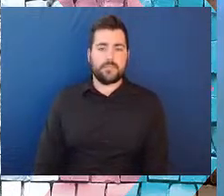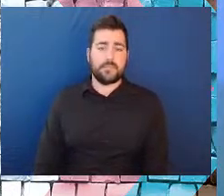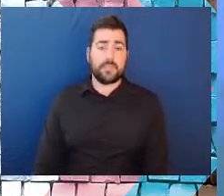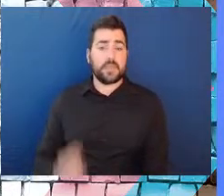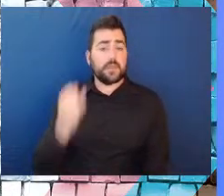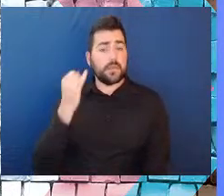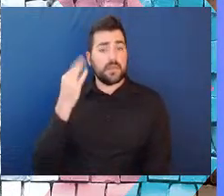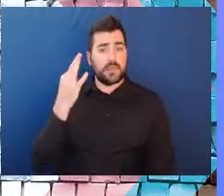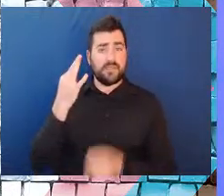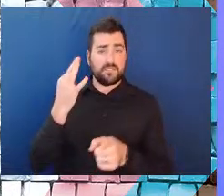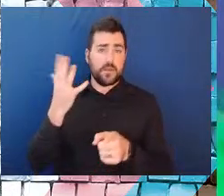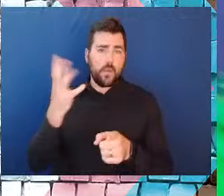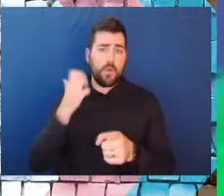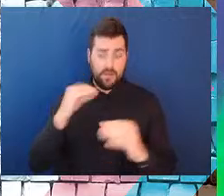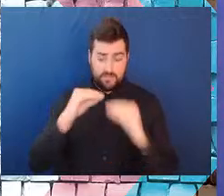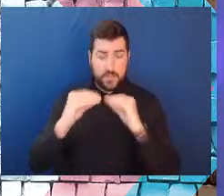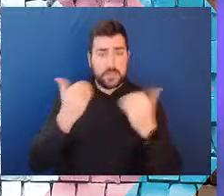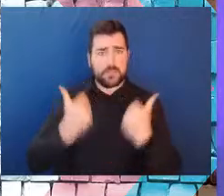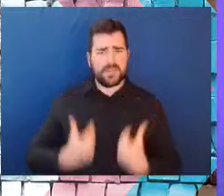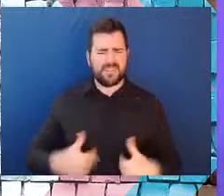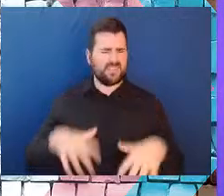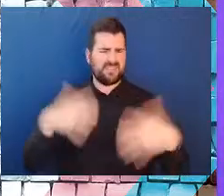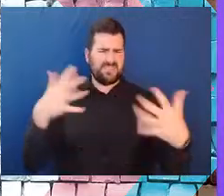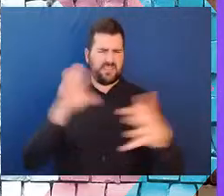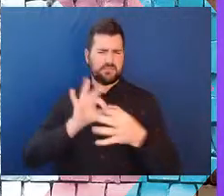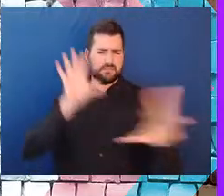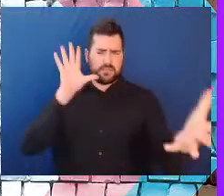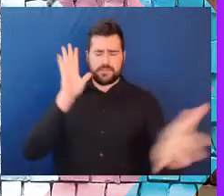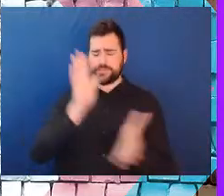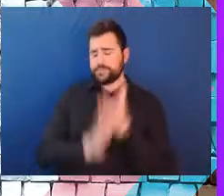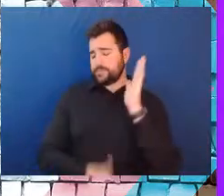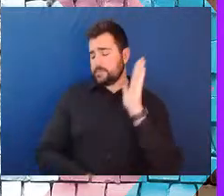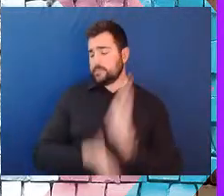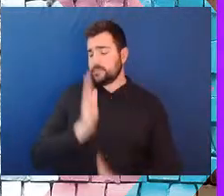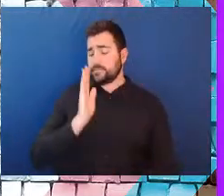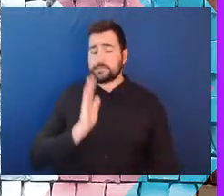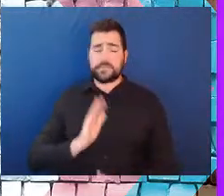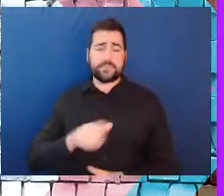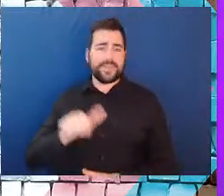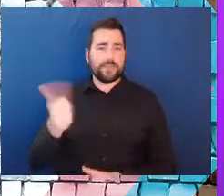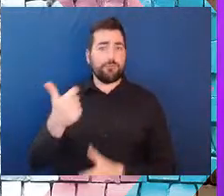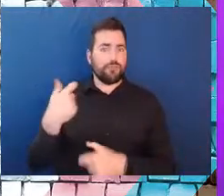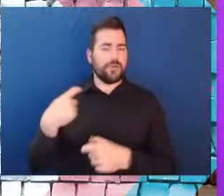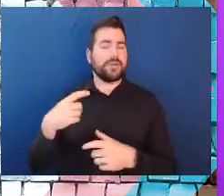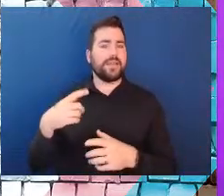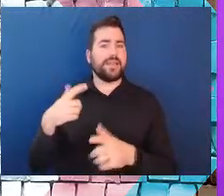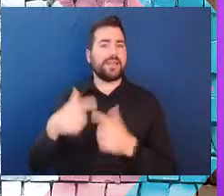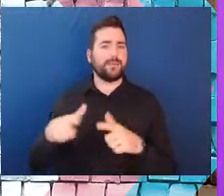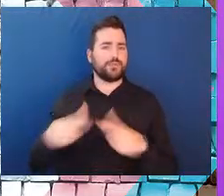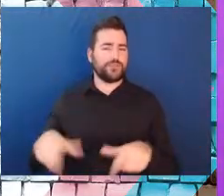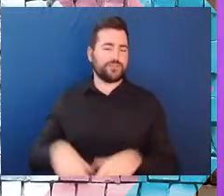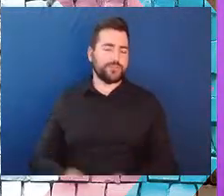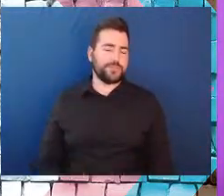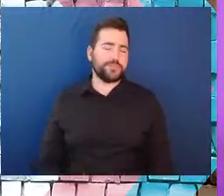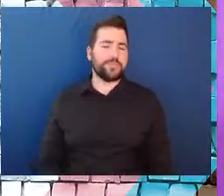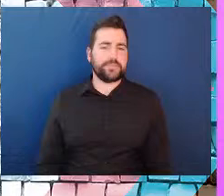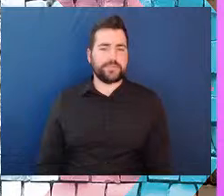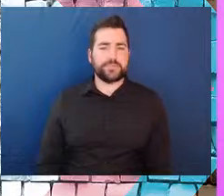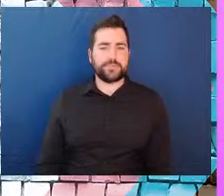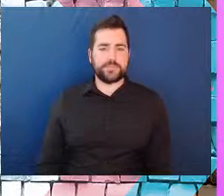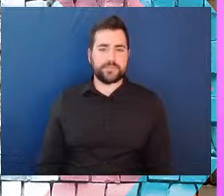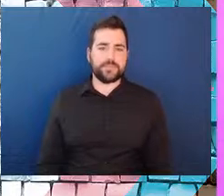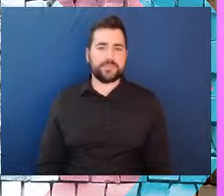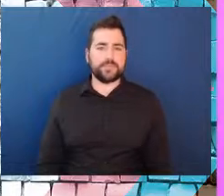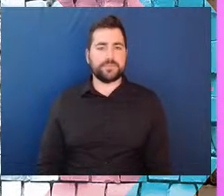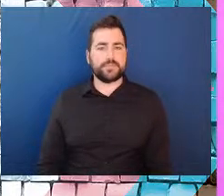If you wanna fix me, then let's break up here and now. Gotta give up my love, and I'm got it on the go.